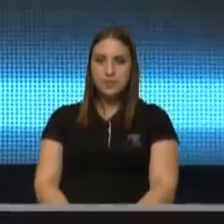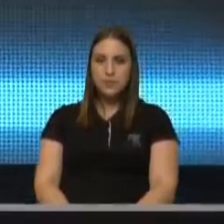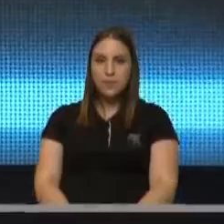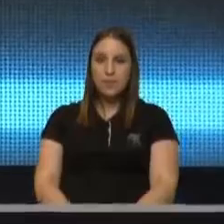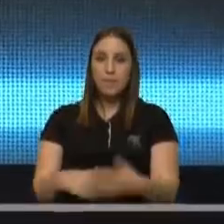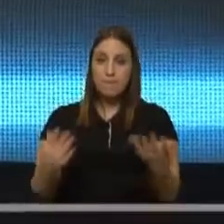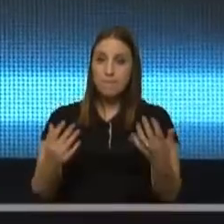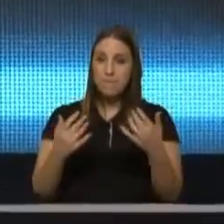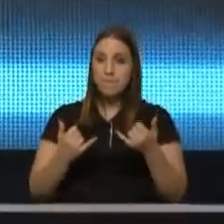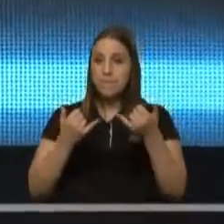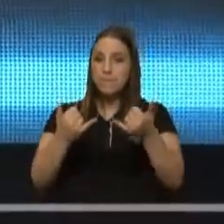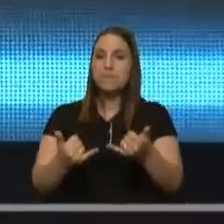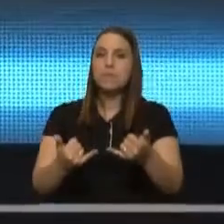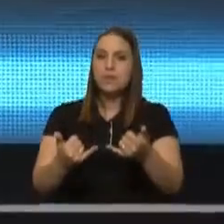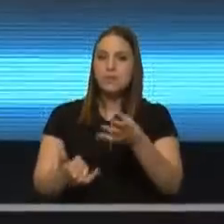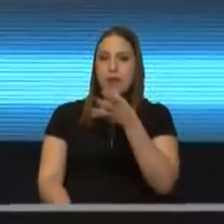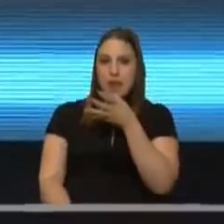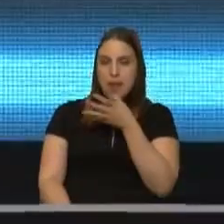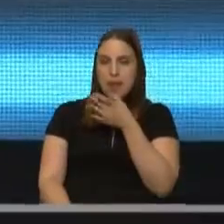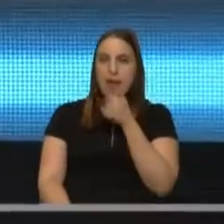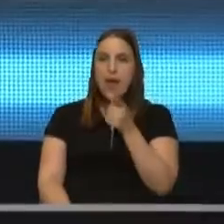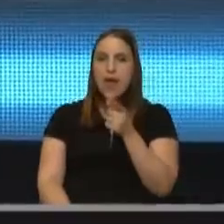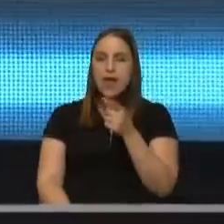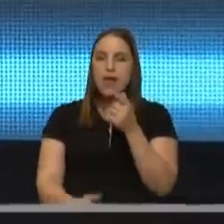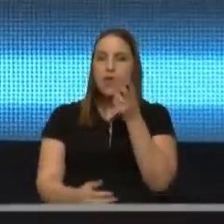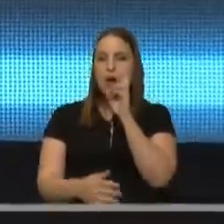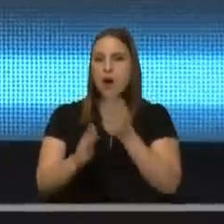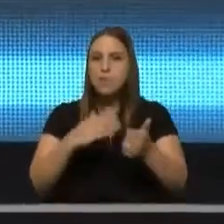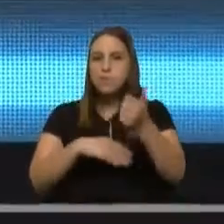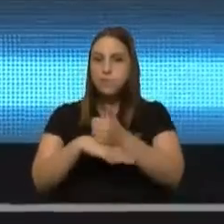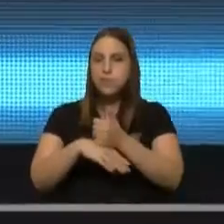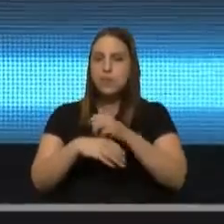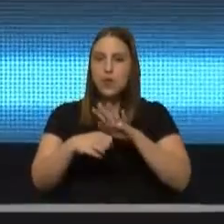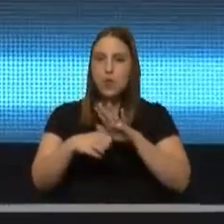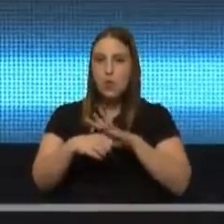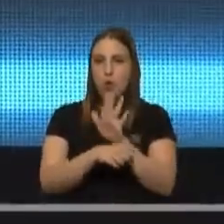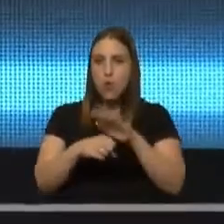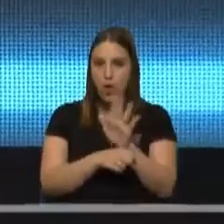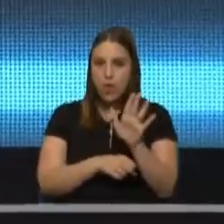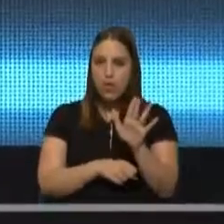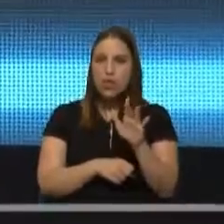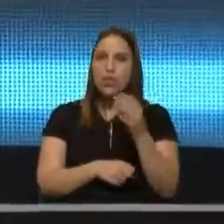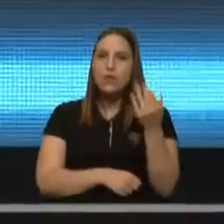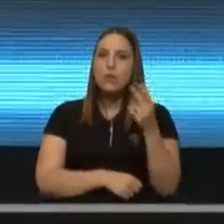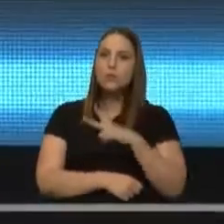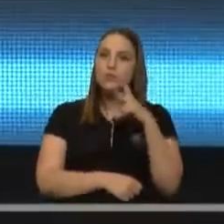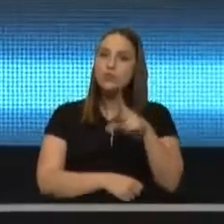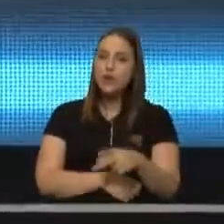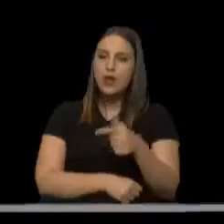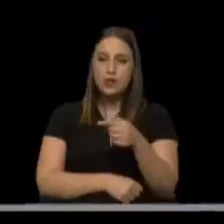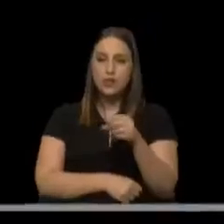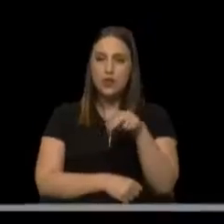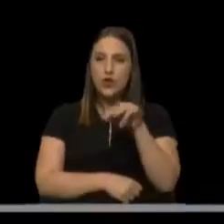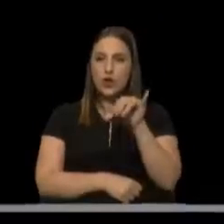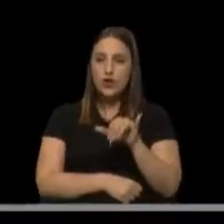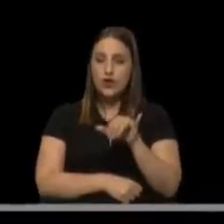O nosso próximo orador é o CEO da UAE Portugal, é Tony Lee. Welcome to